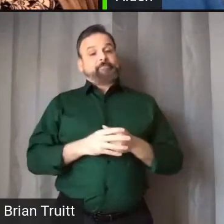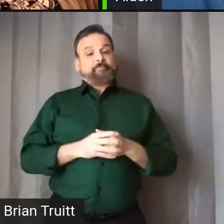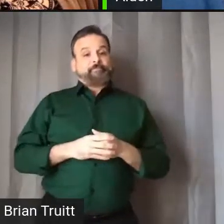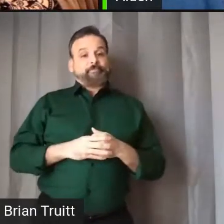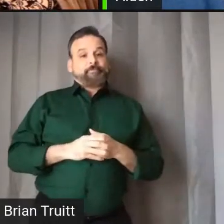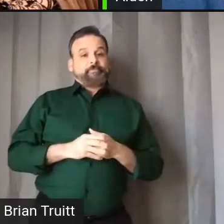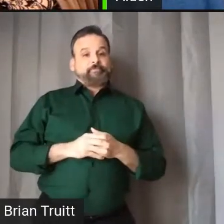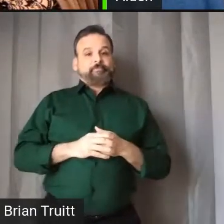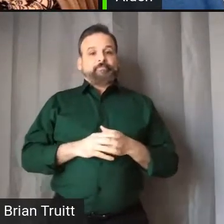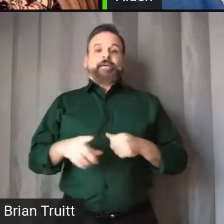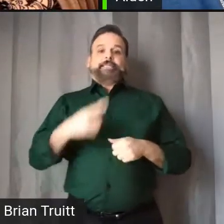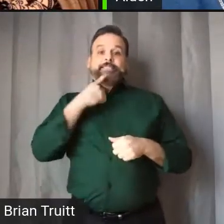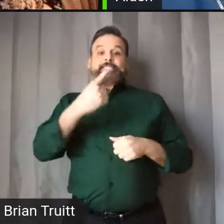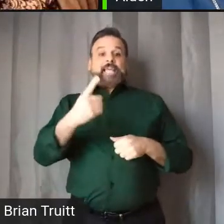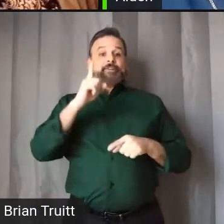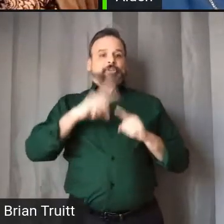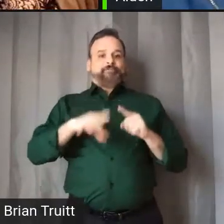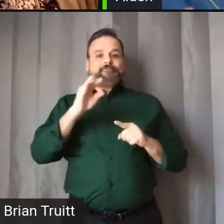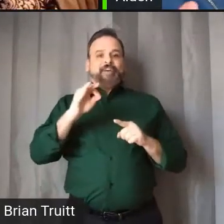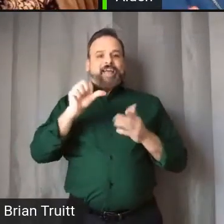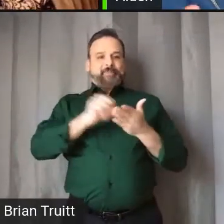He said when he couldn't find the page. There it is.